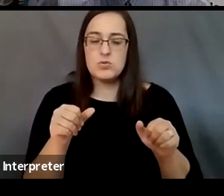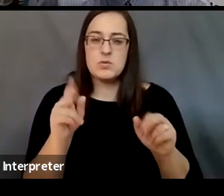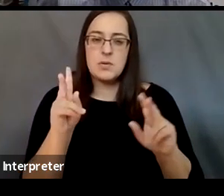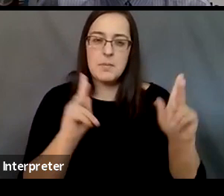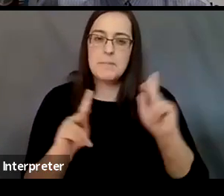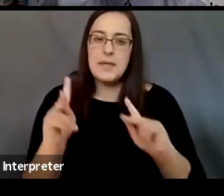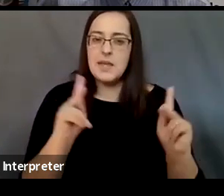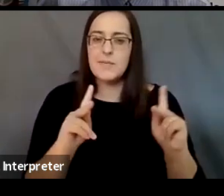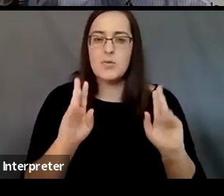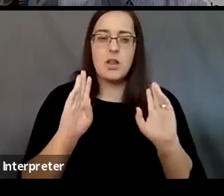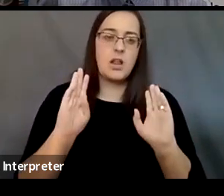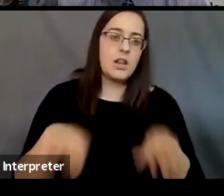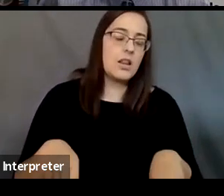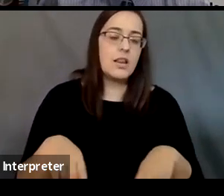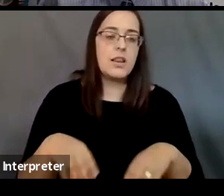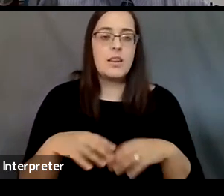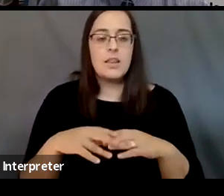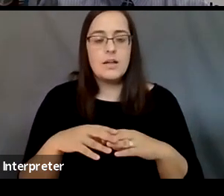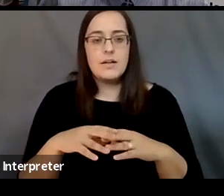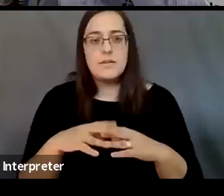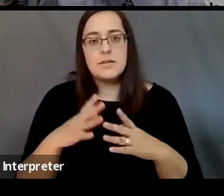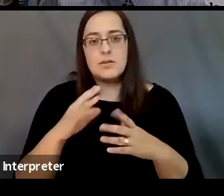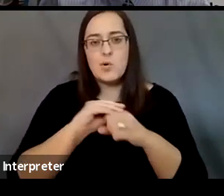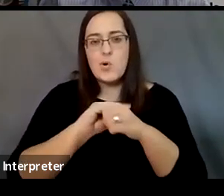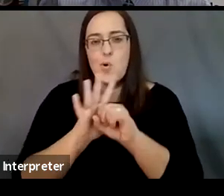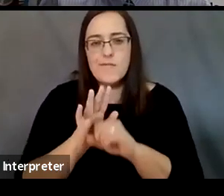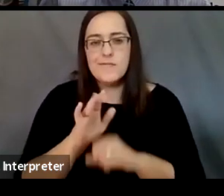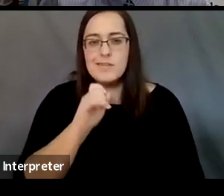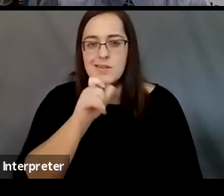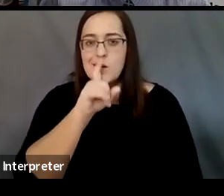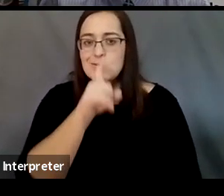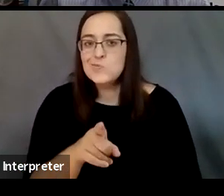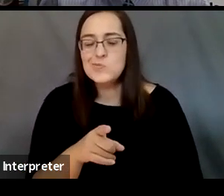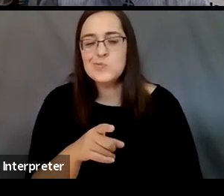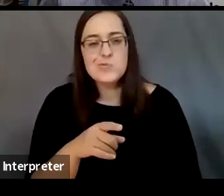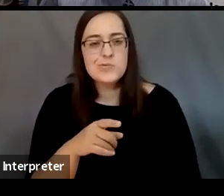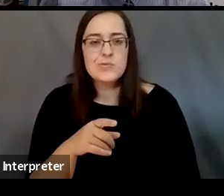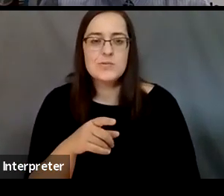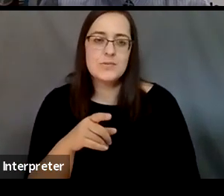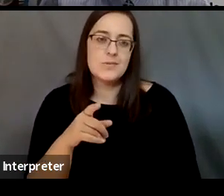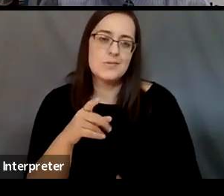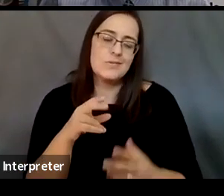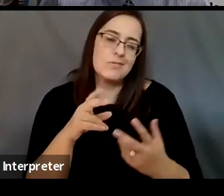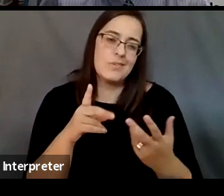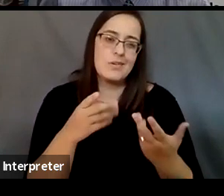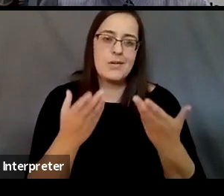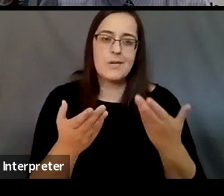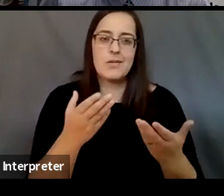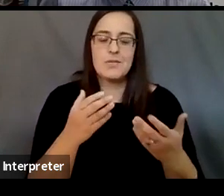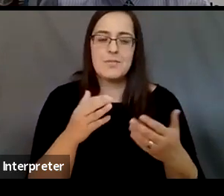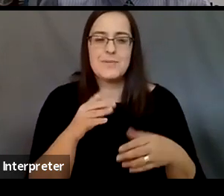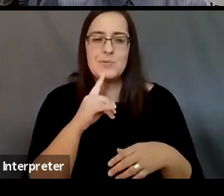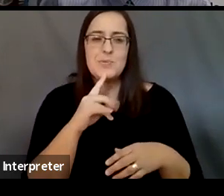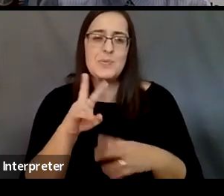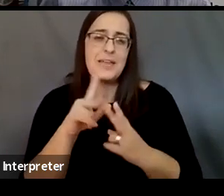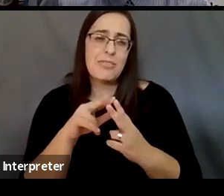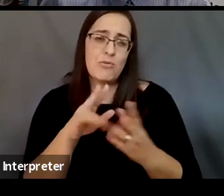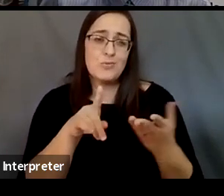of dismissing the virus, claiming that you either pass away from it or it hardly affects